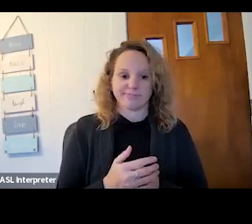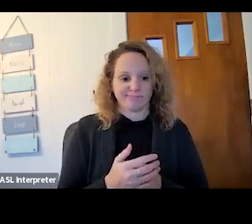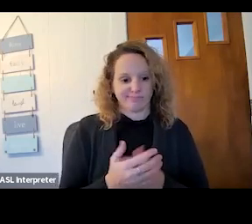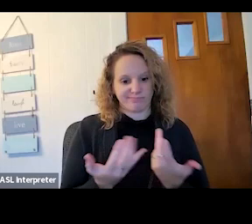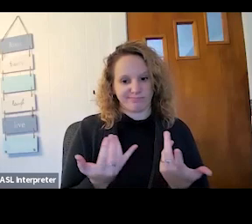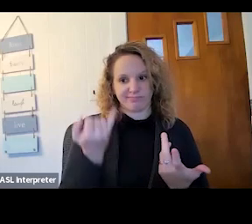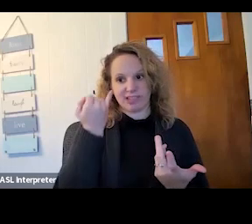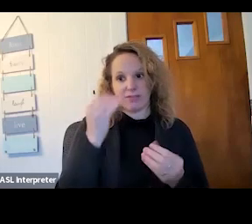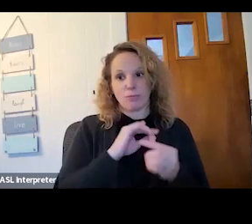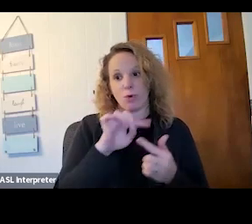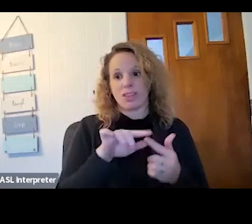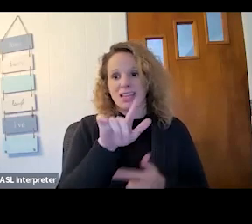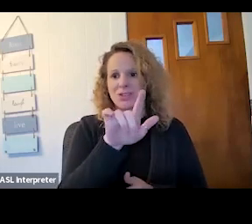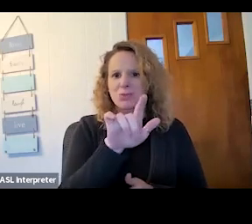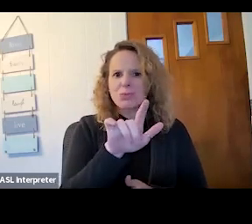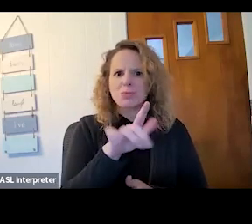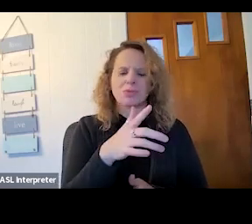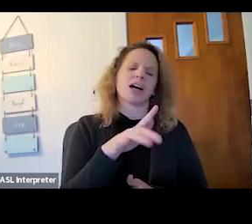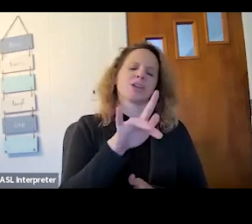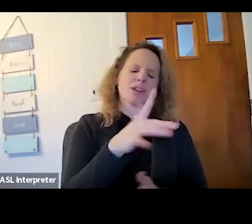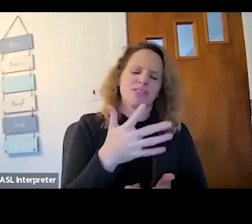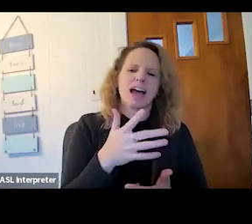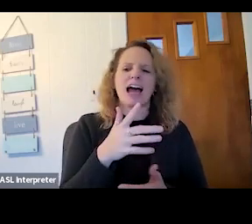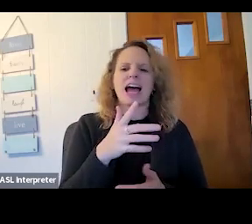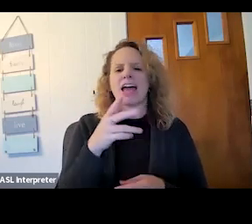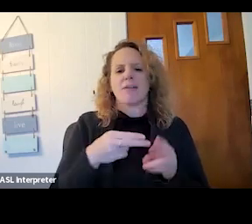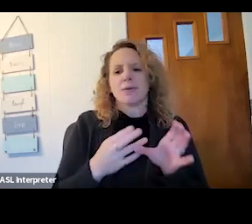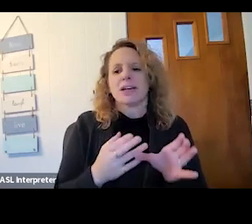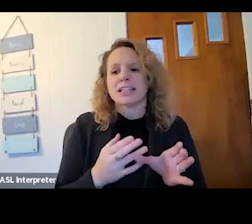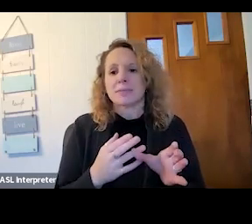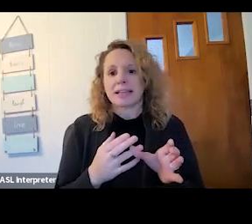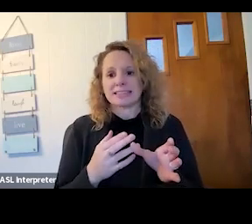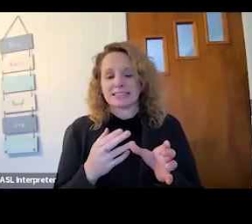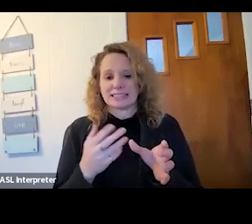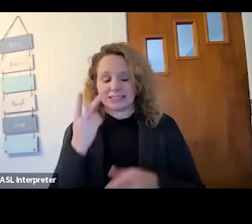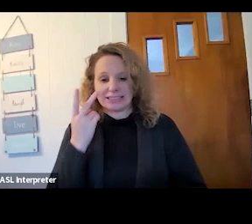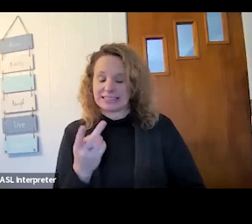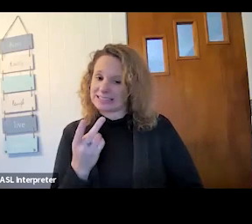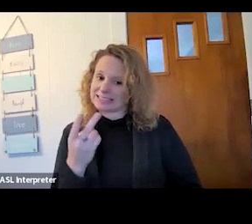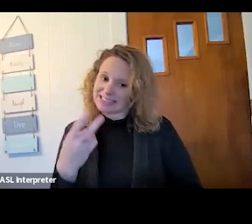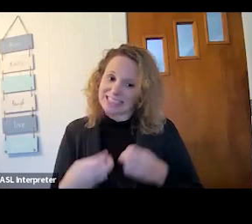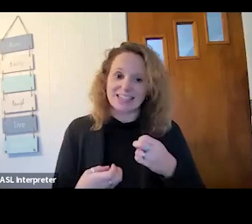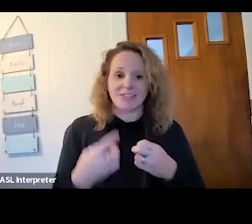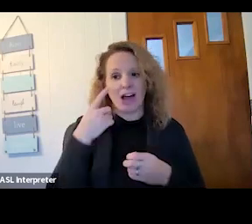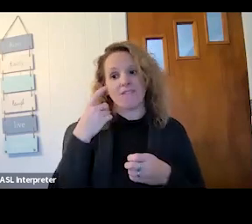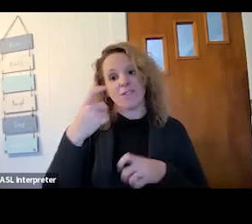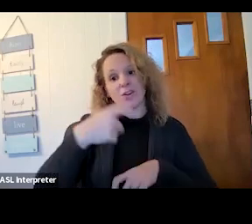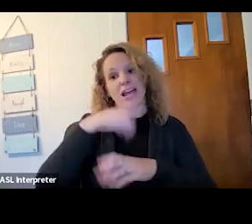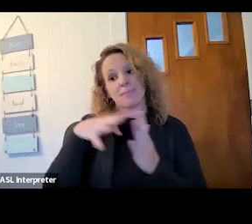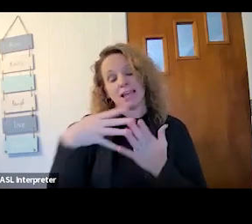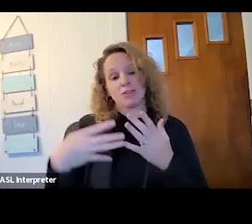over 20 or 25 participants that you're overseeing. And participants with an open case and